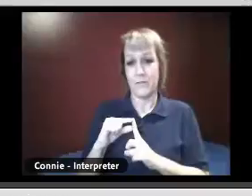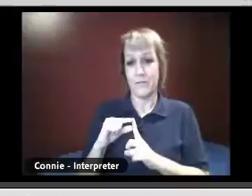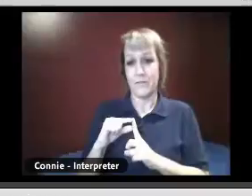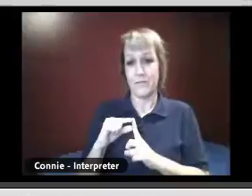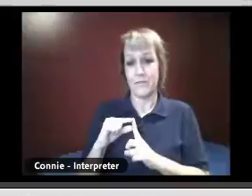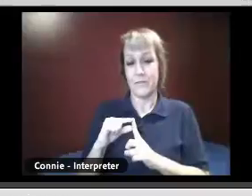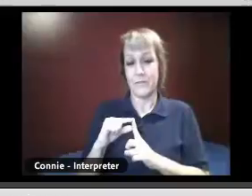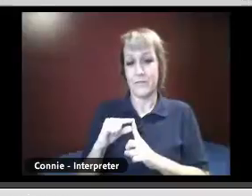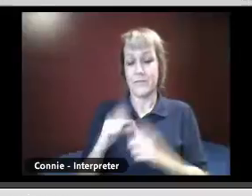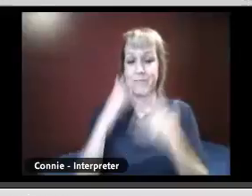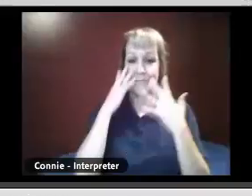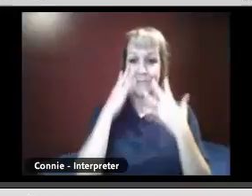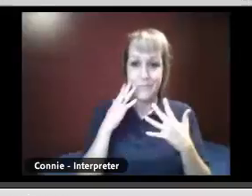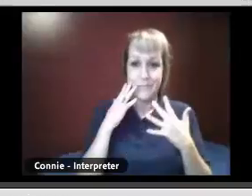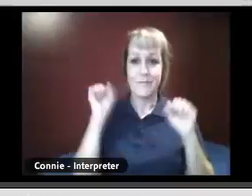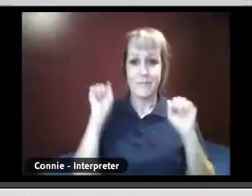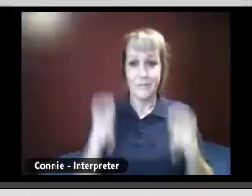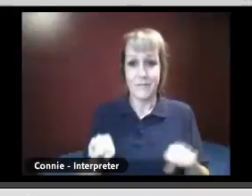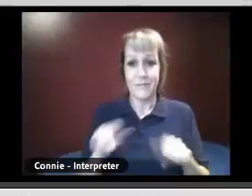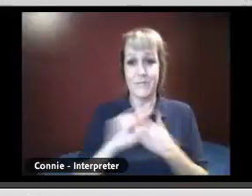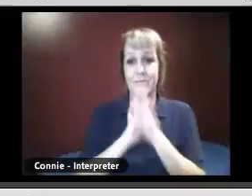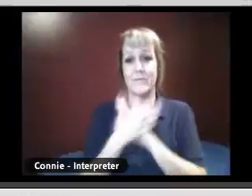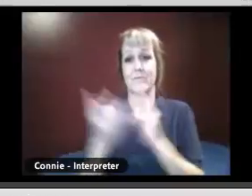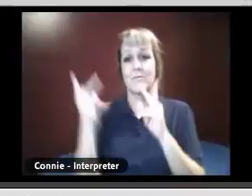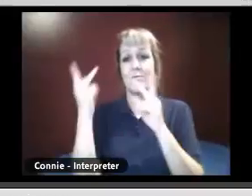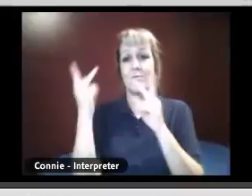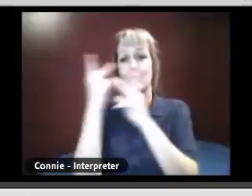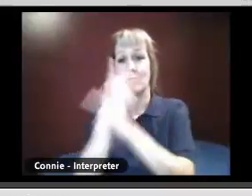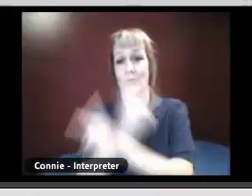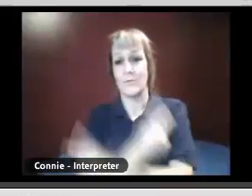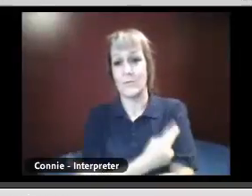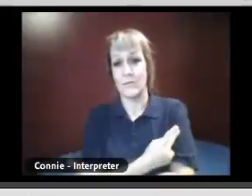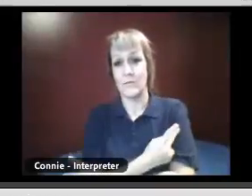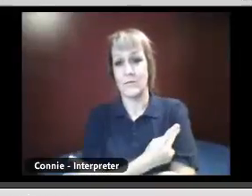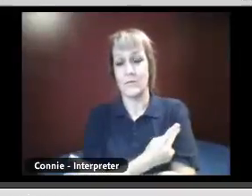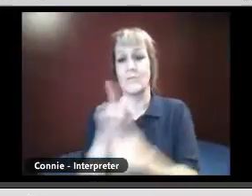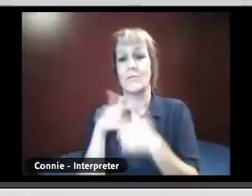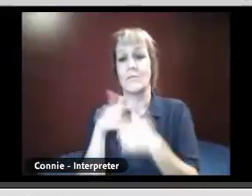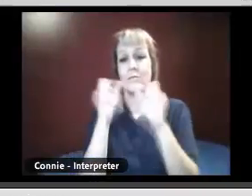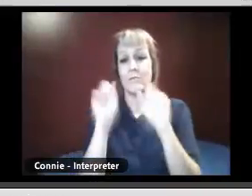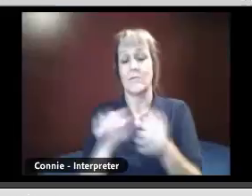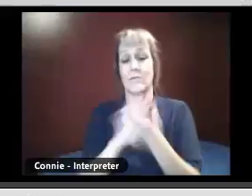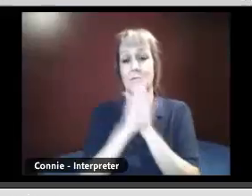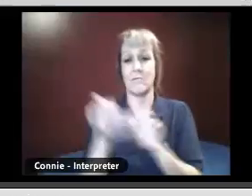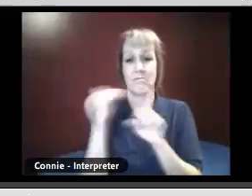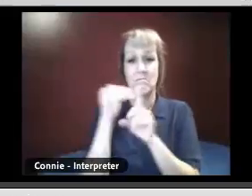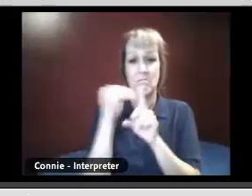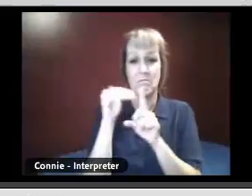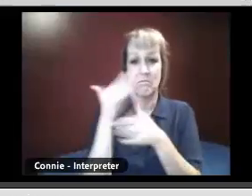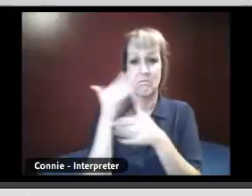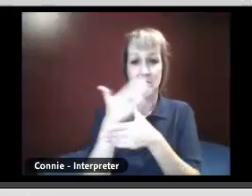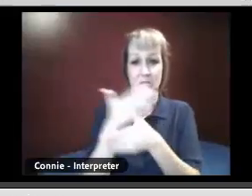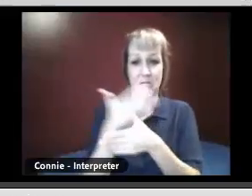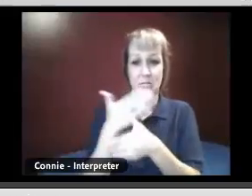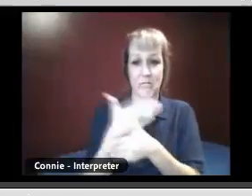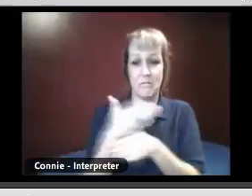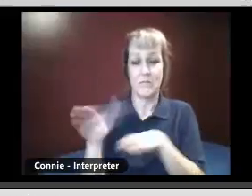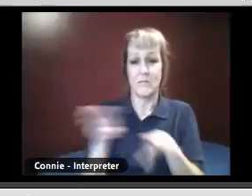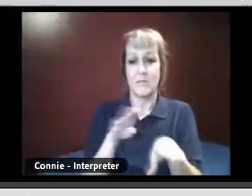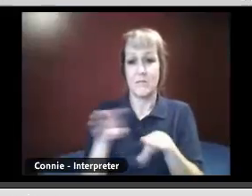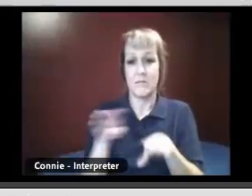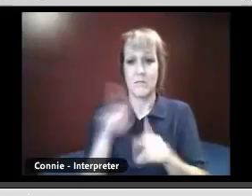unfortunately, can escalate. And as it escalates, it can turn into harassing behavior. And sad to say, those that are not very strong in